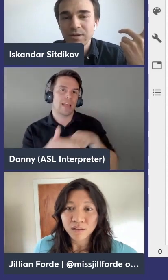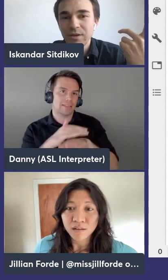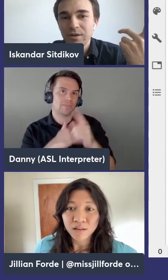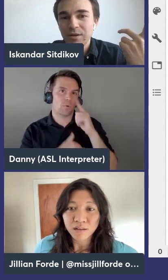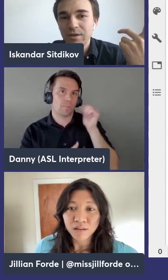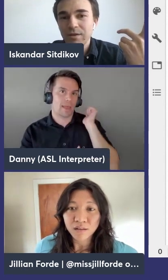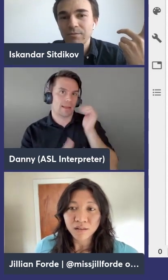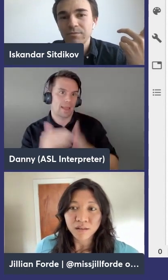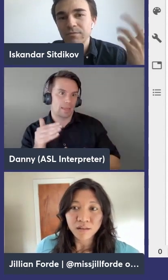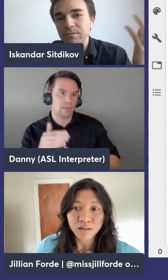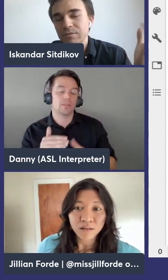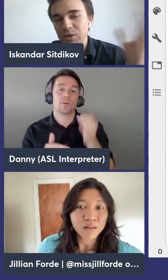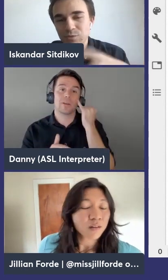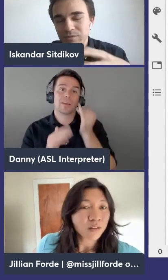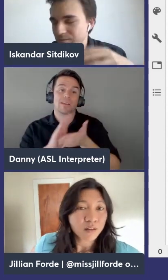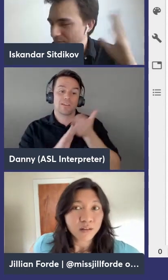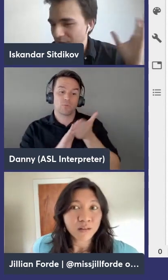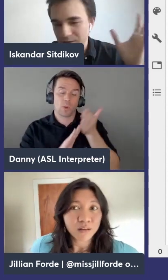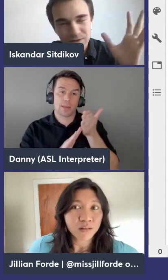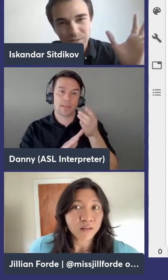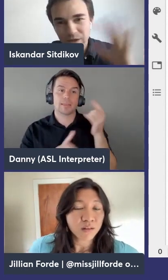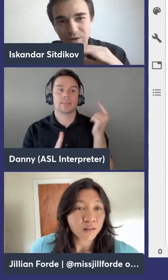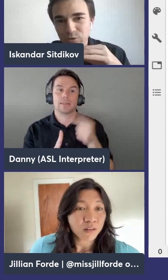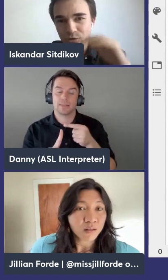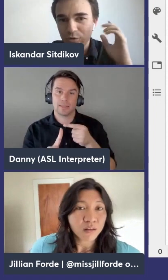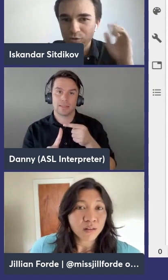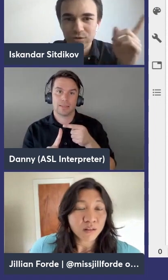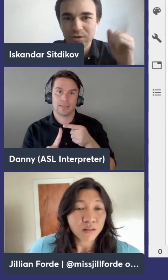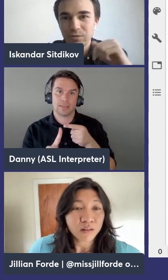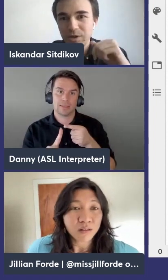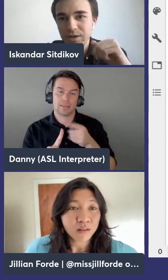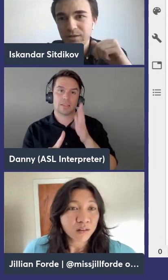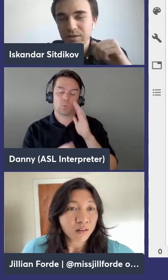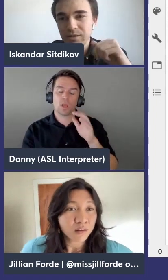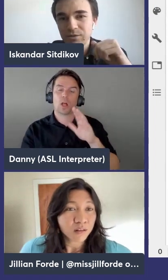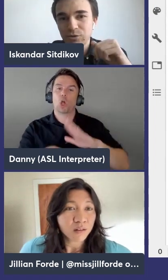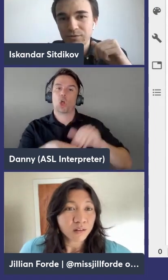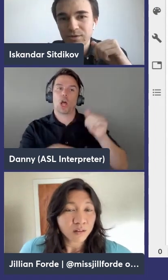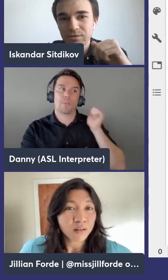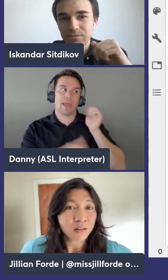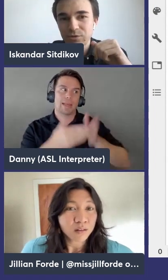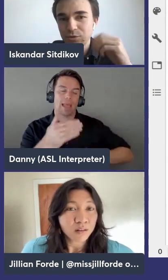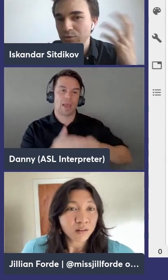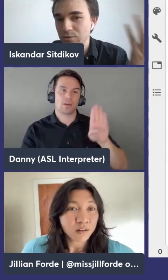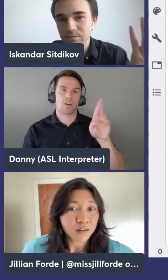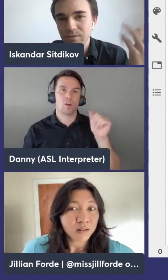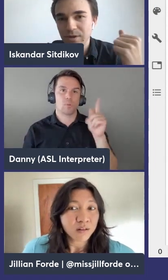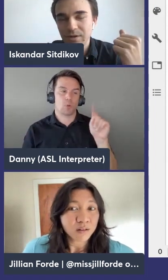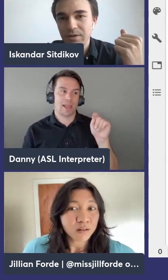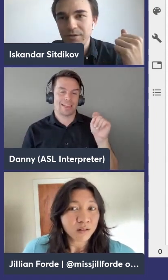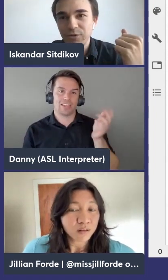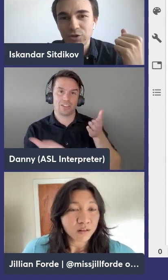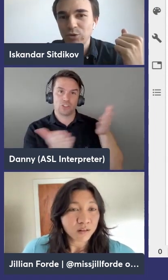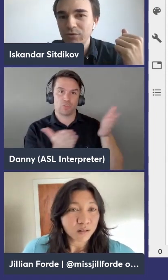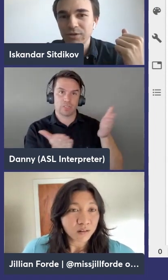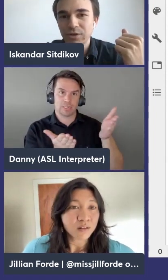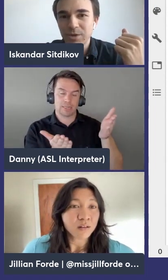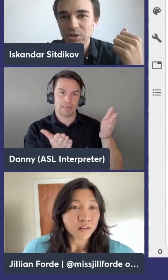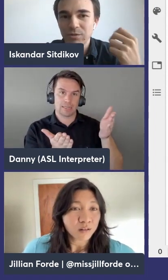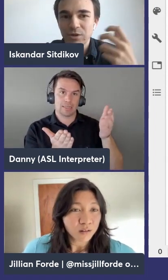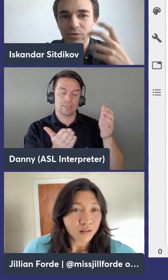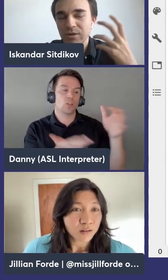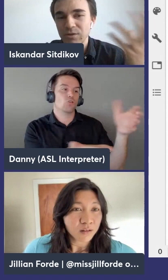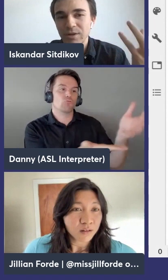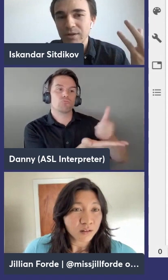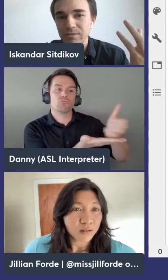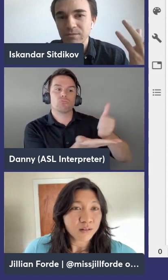run it, this make a background call to the Braket service to fetch all of the